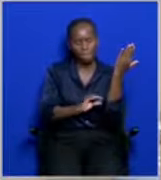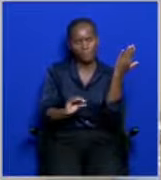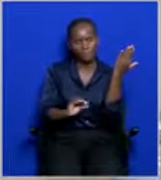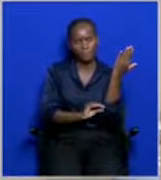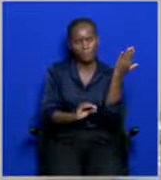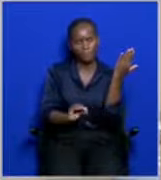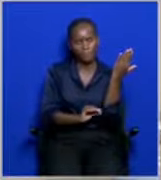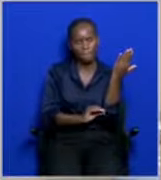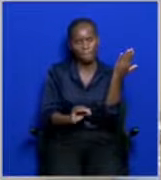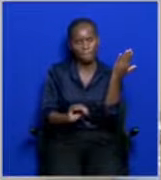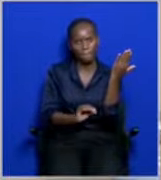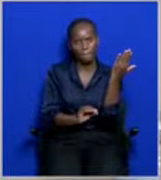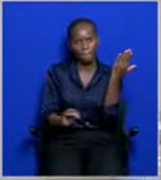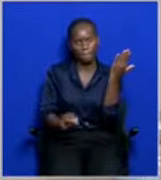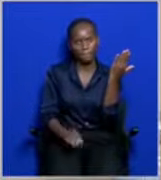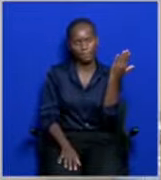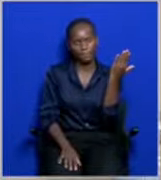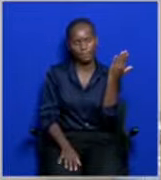it's dated